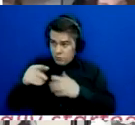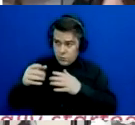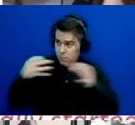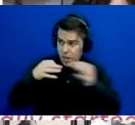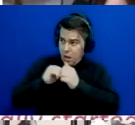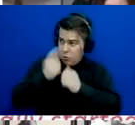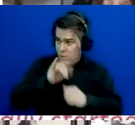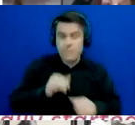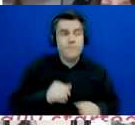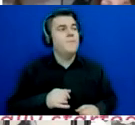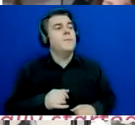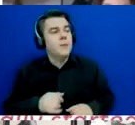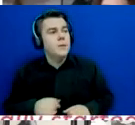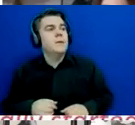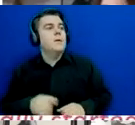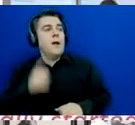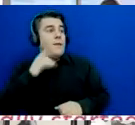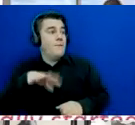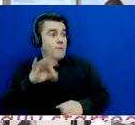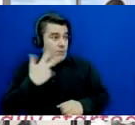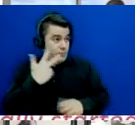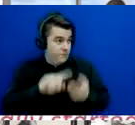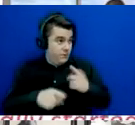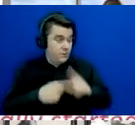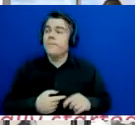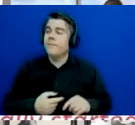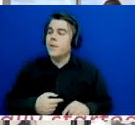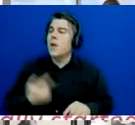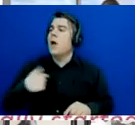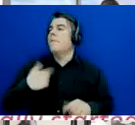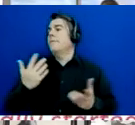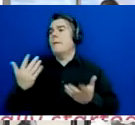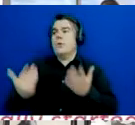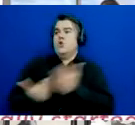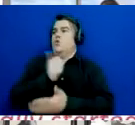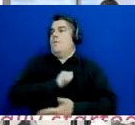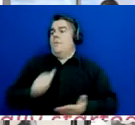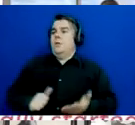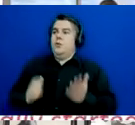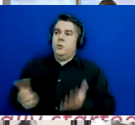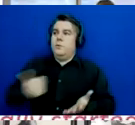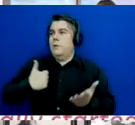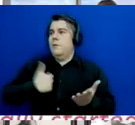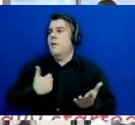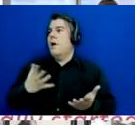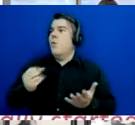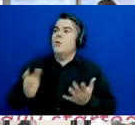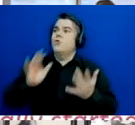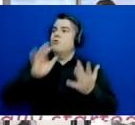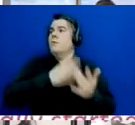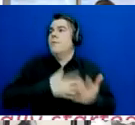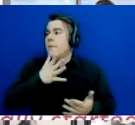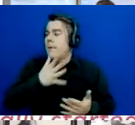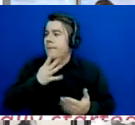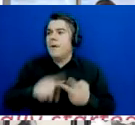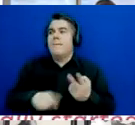like? Finding 3 friends. Yeah, so I'm a brand new ambassador and I want to reach out to my mom, my